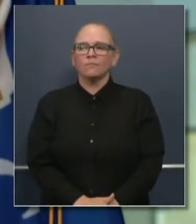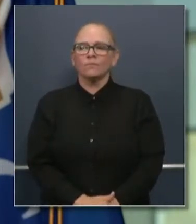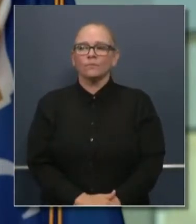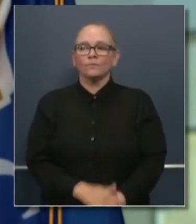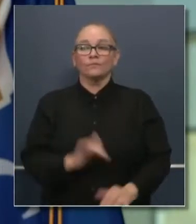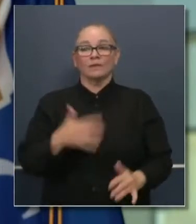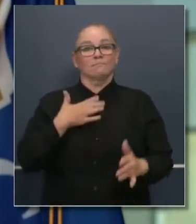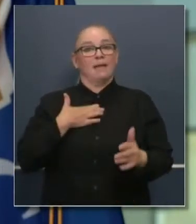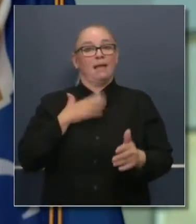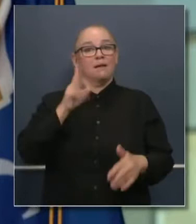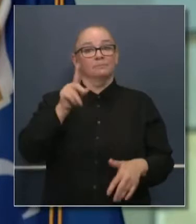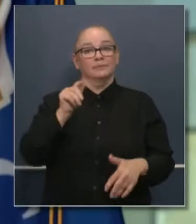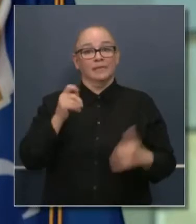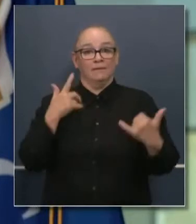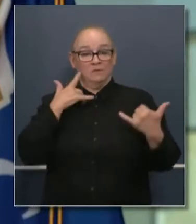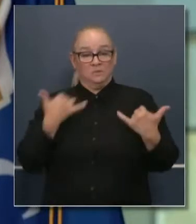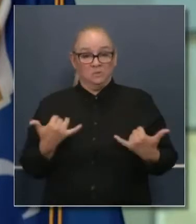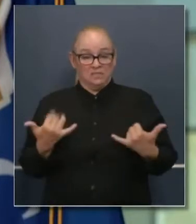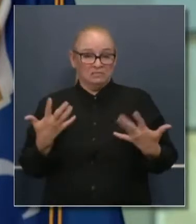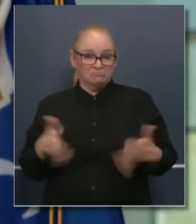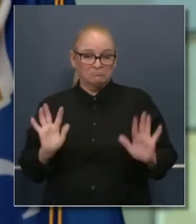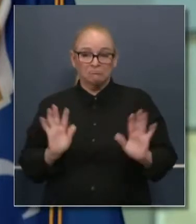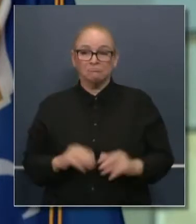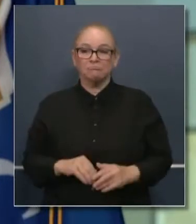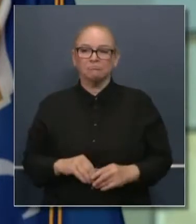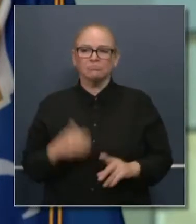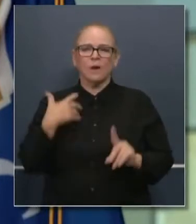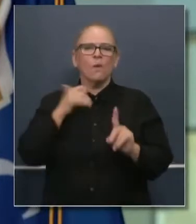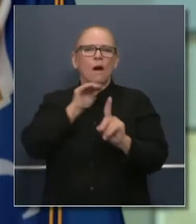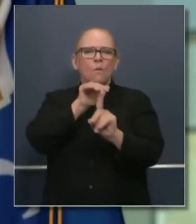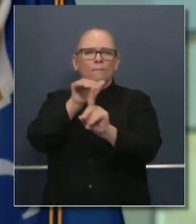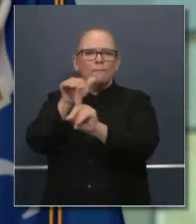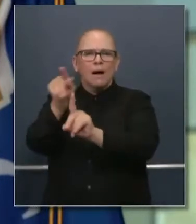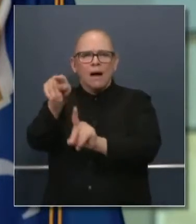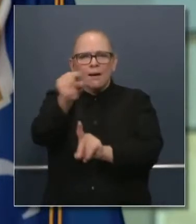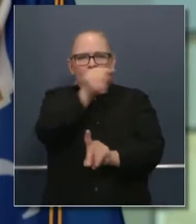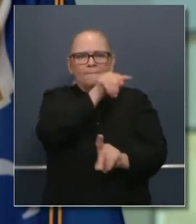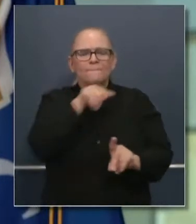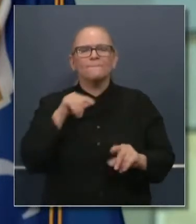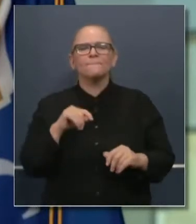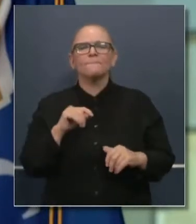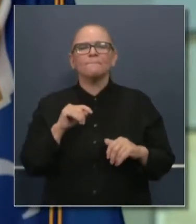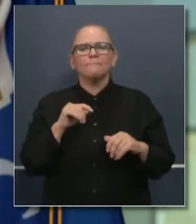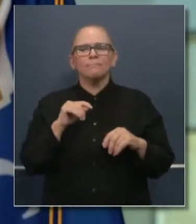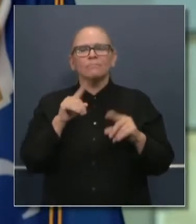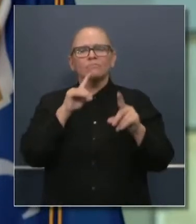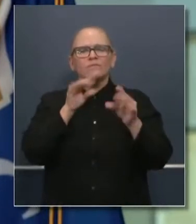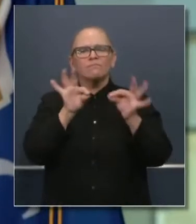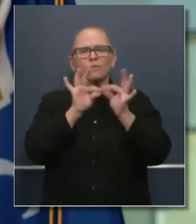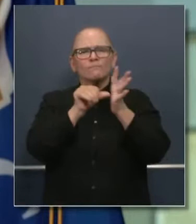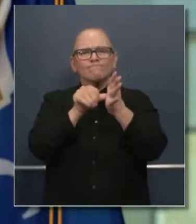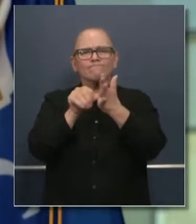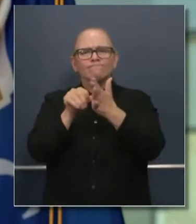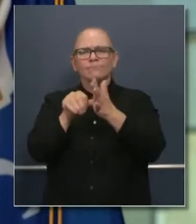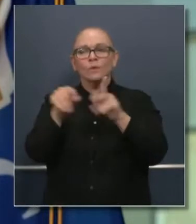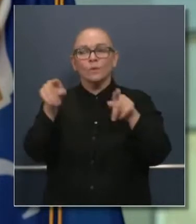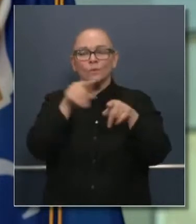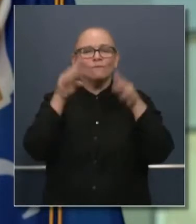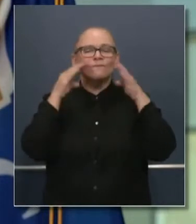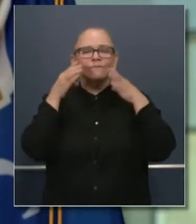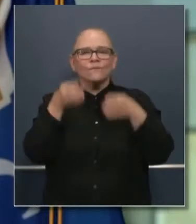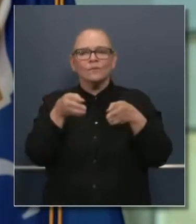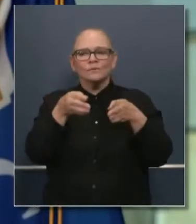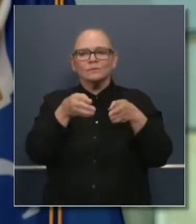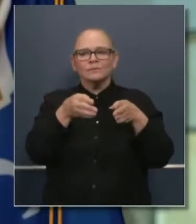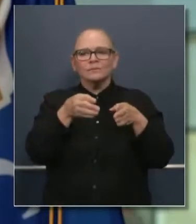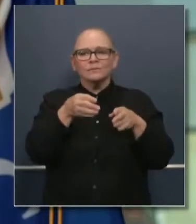update on where we are. I again want to remind everybody of the importance of targeting our focus and